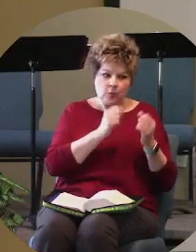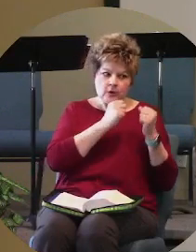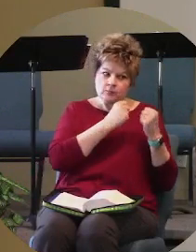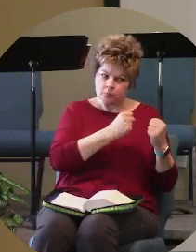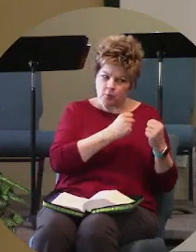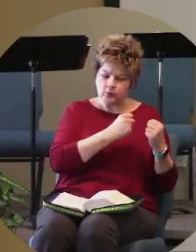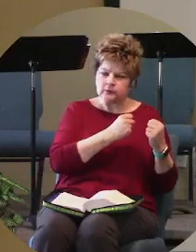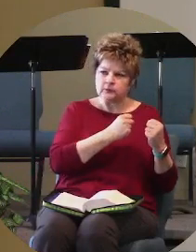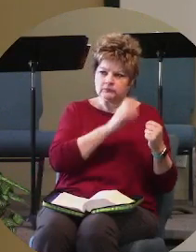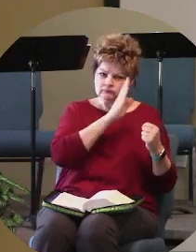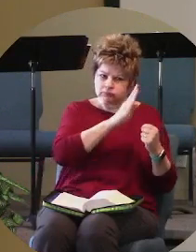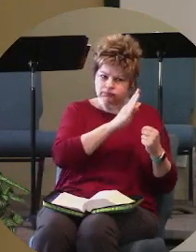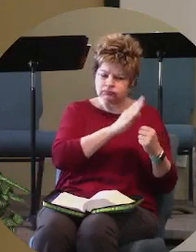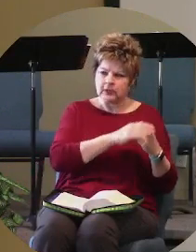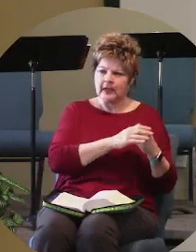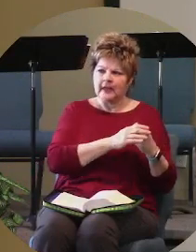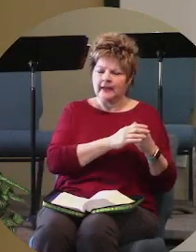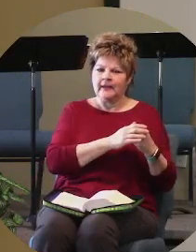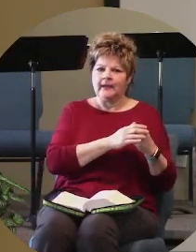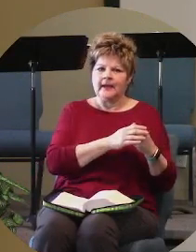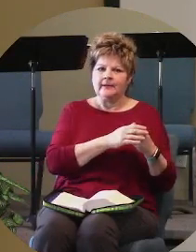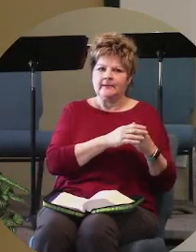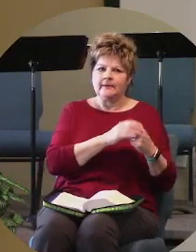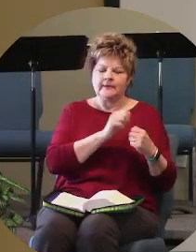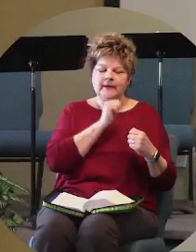not by his own accord, but by the power of God.